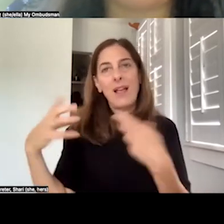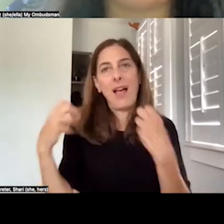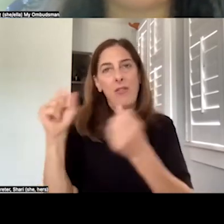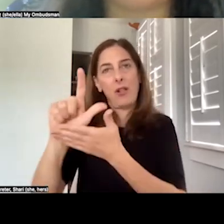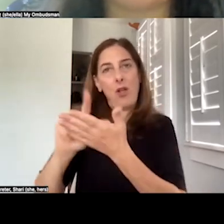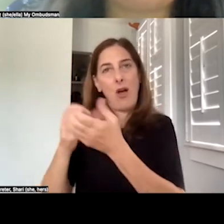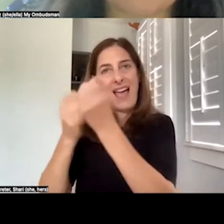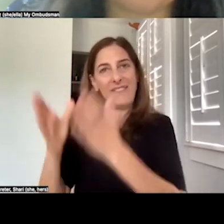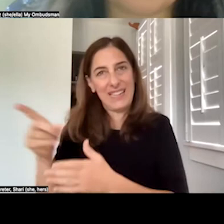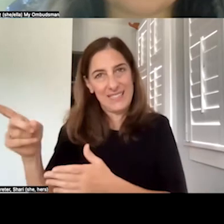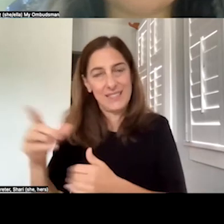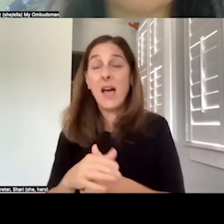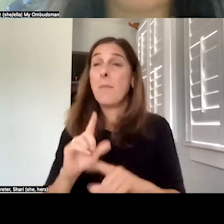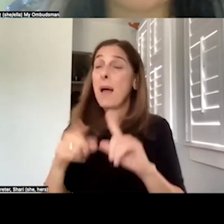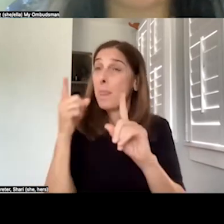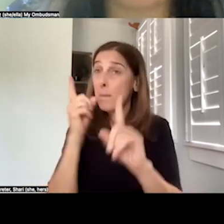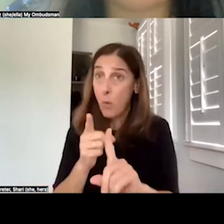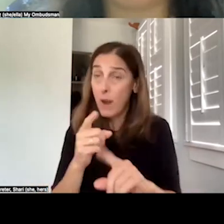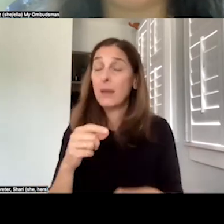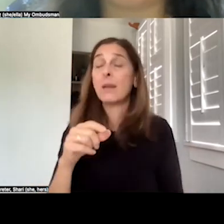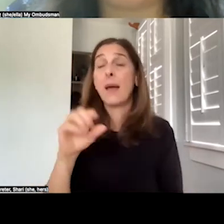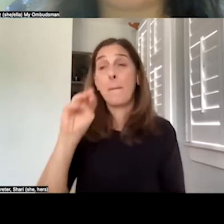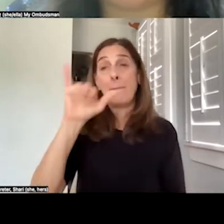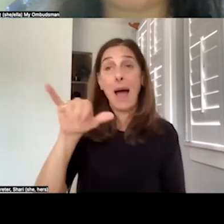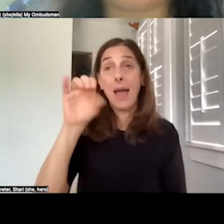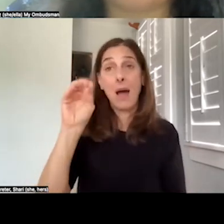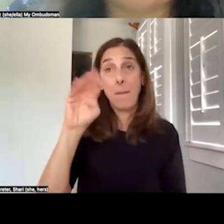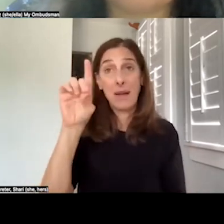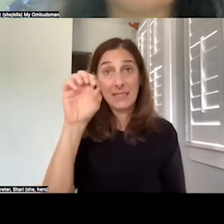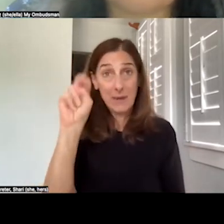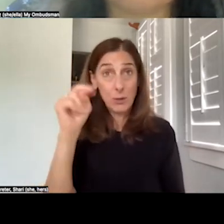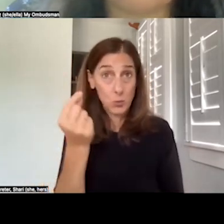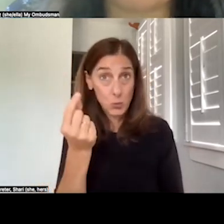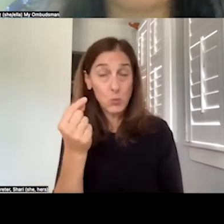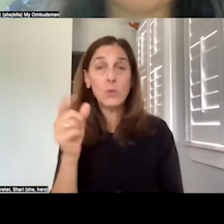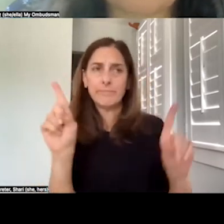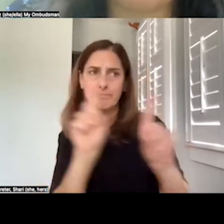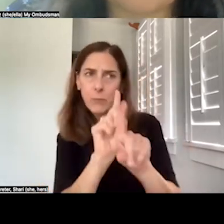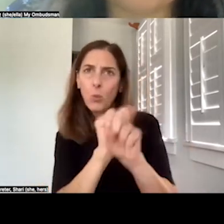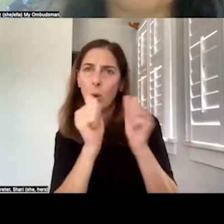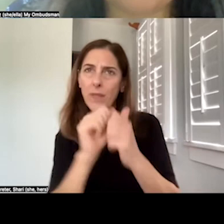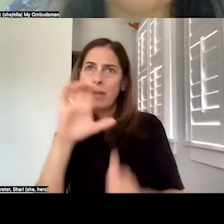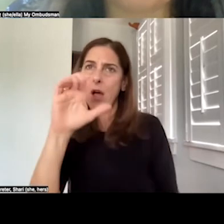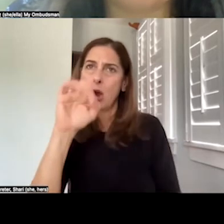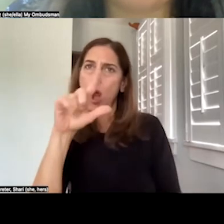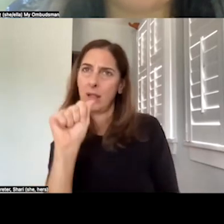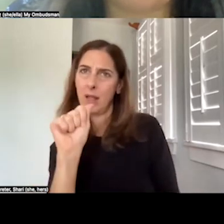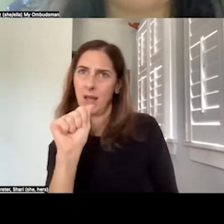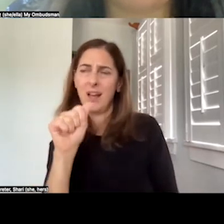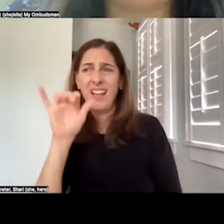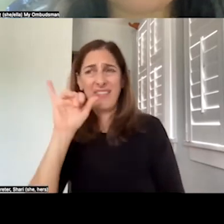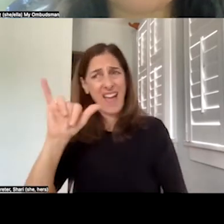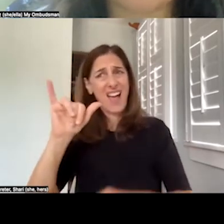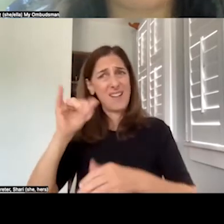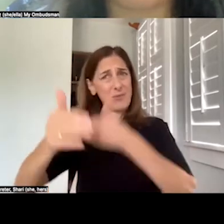away with the tools to self-advocate, because a lot of these processes are really complicated. And,